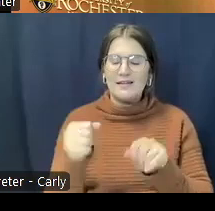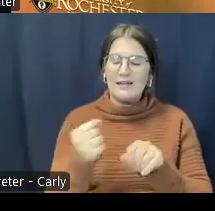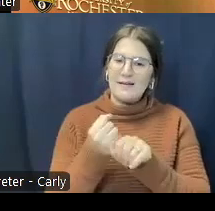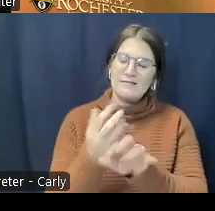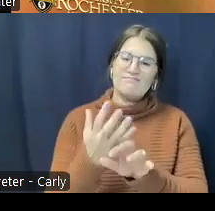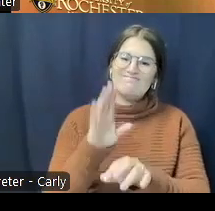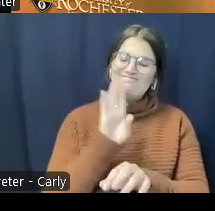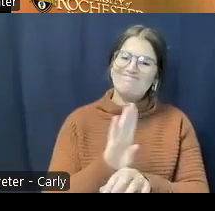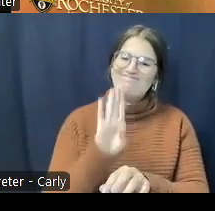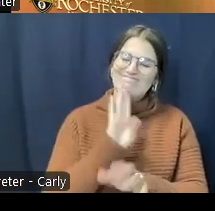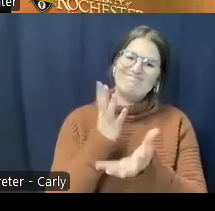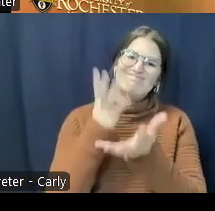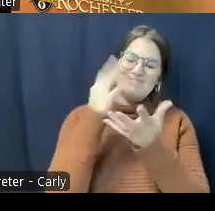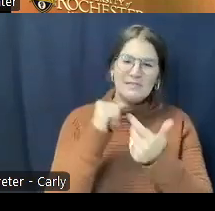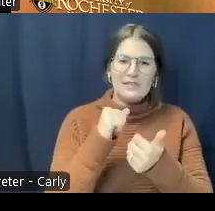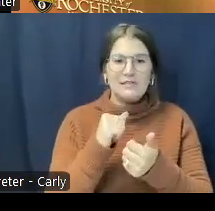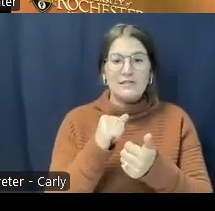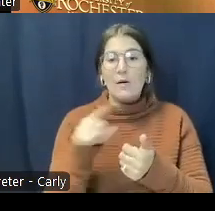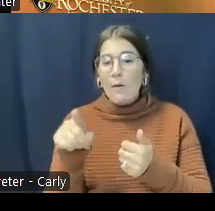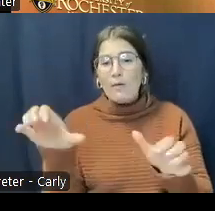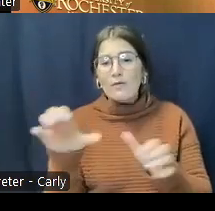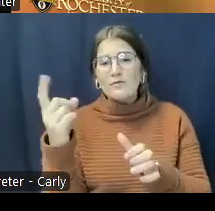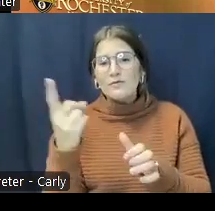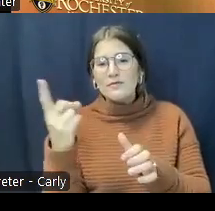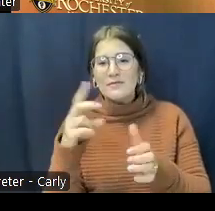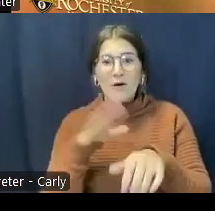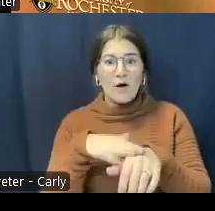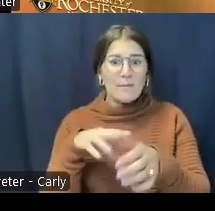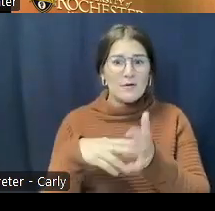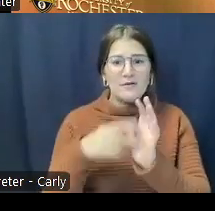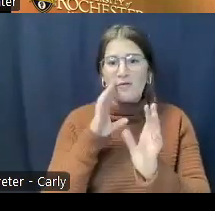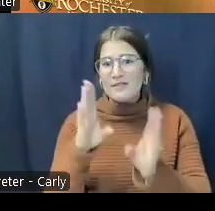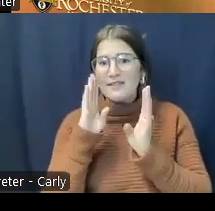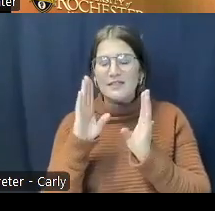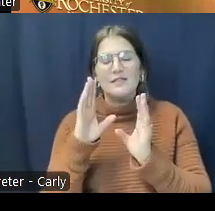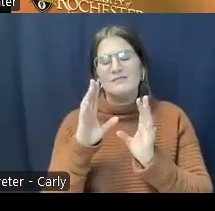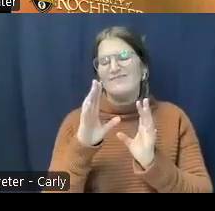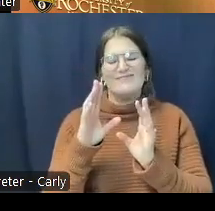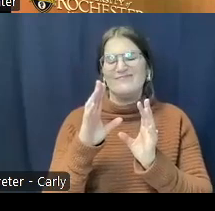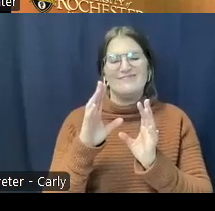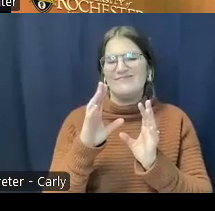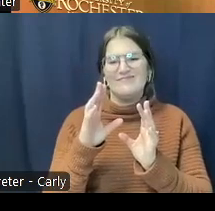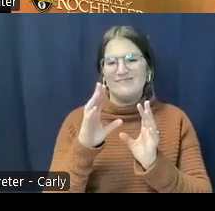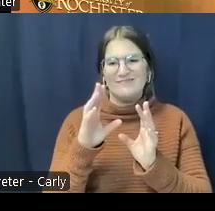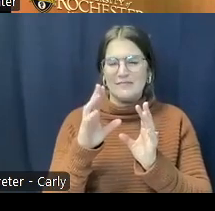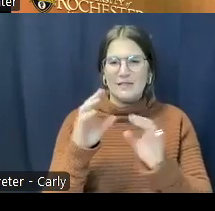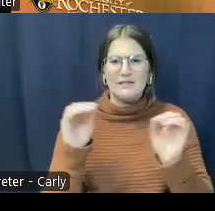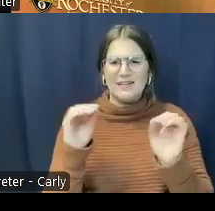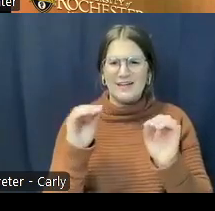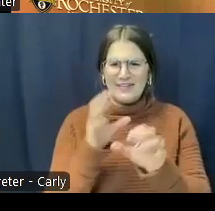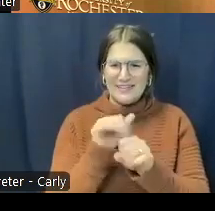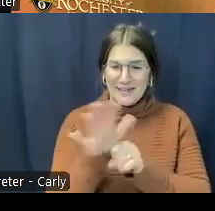and so unhelpful to suggest to patients that they're doing this on purpose, for attention, for looking. What's wrong with attention anyway? None of us get enough